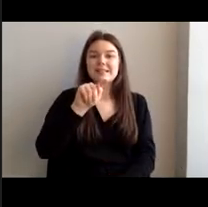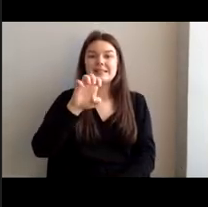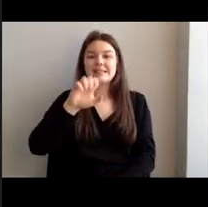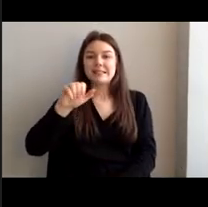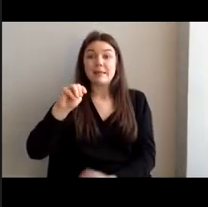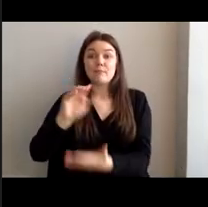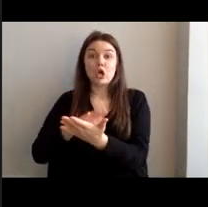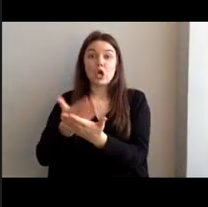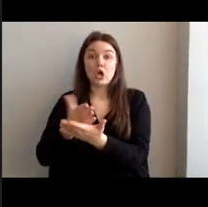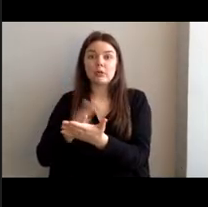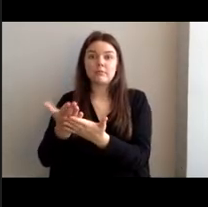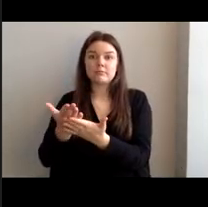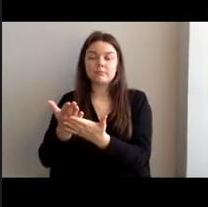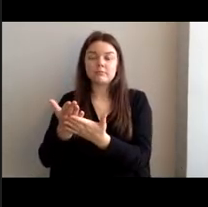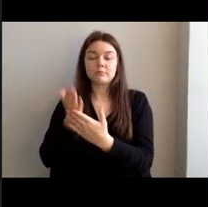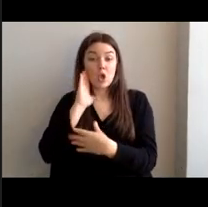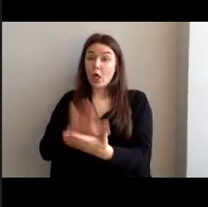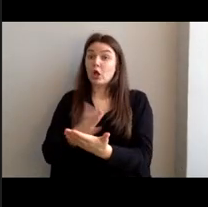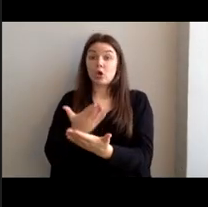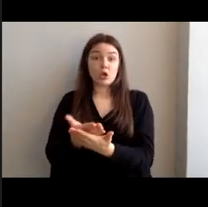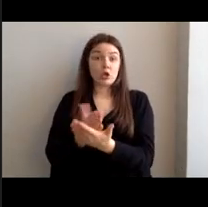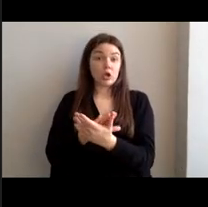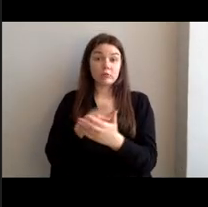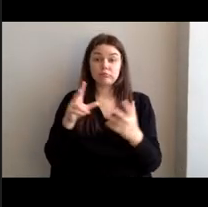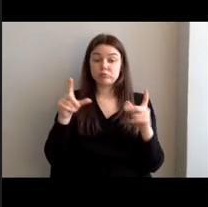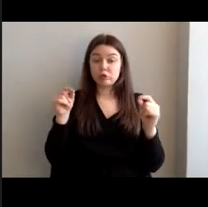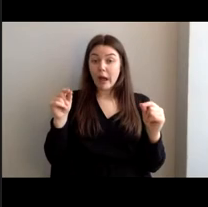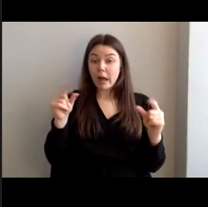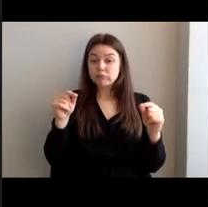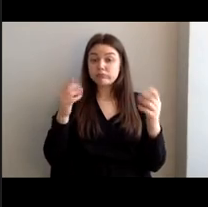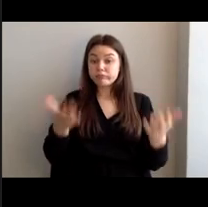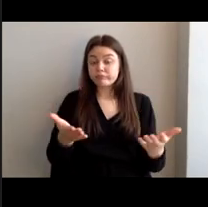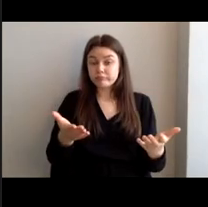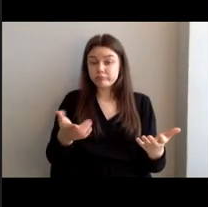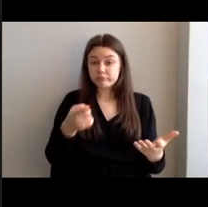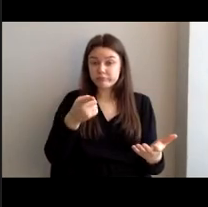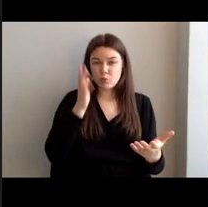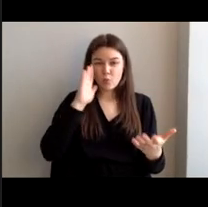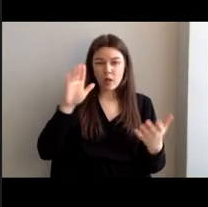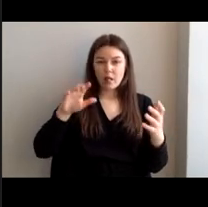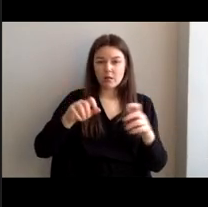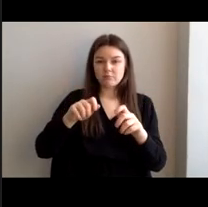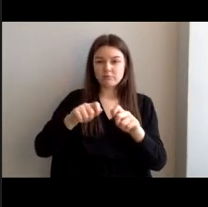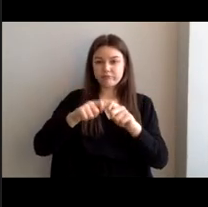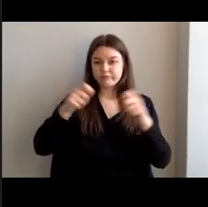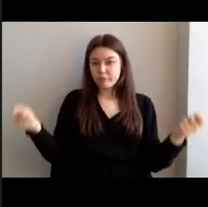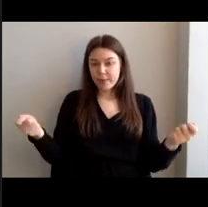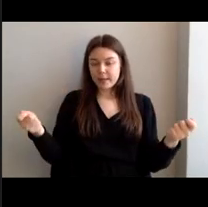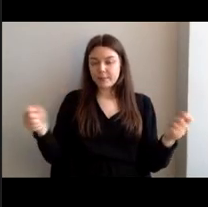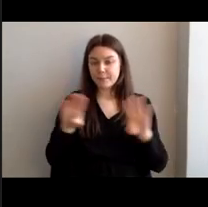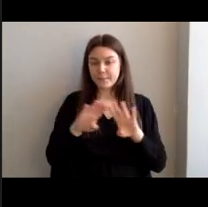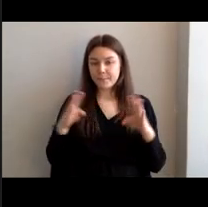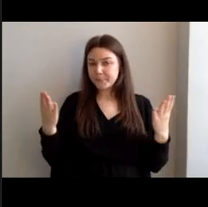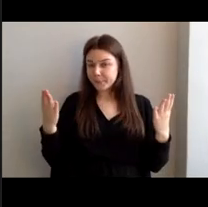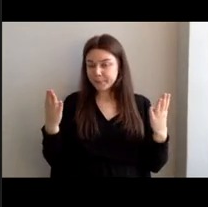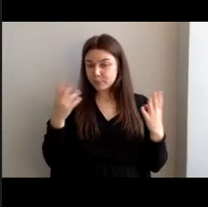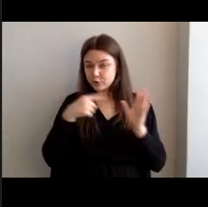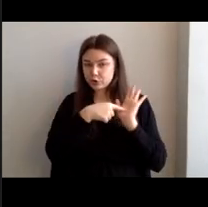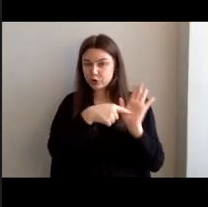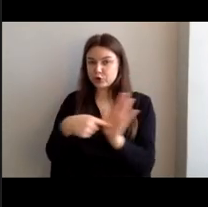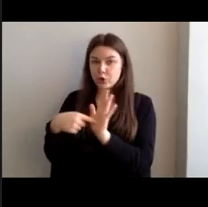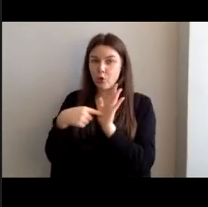them whole. And they come out, and this gentleman's about to open up the steamer here, the steam cooker here, to reveal the